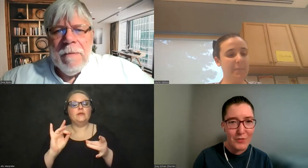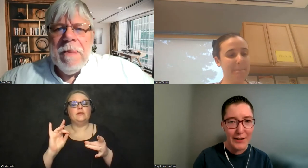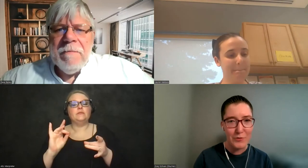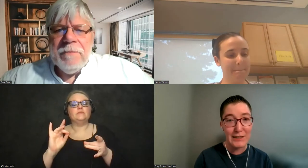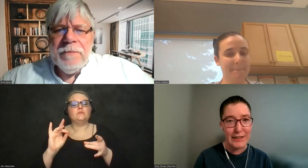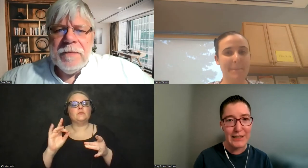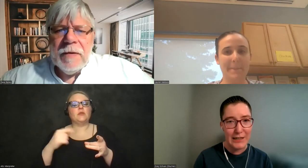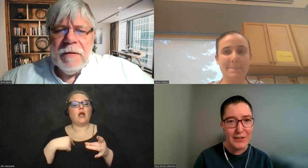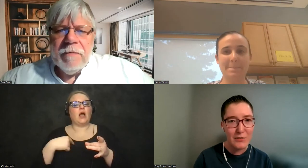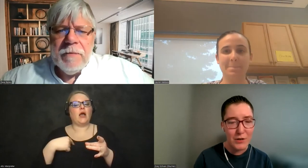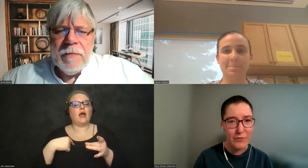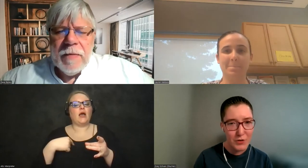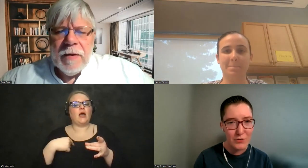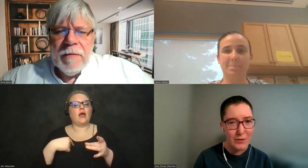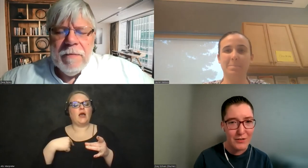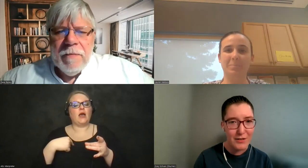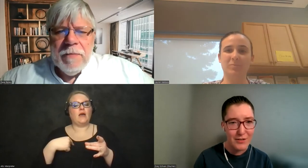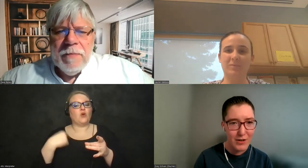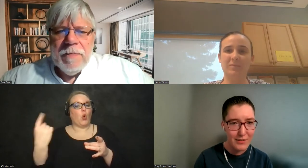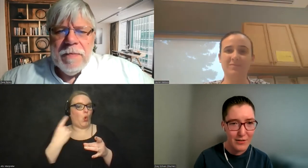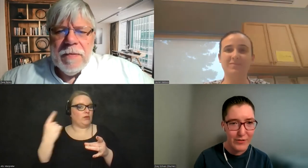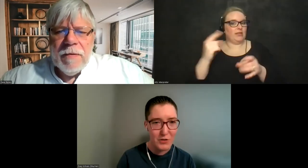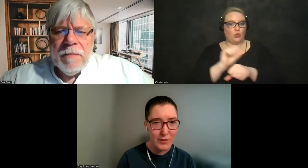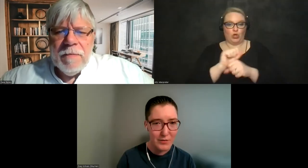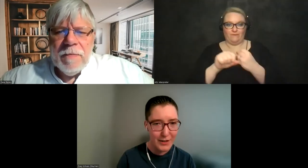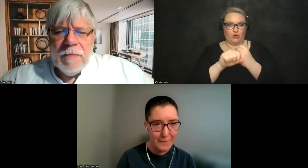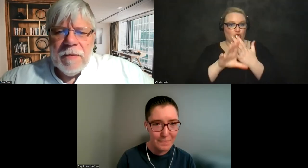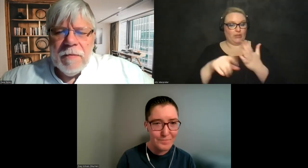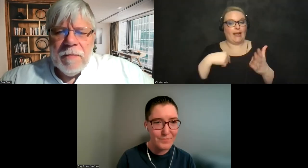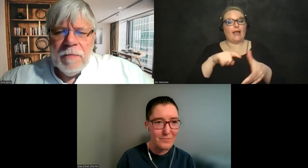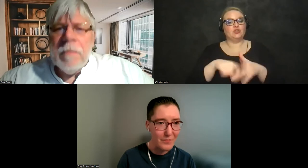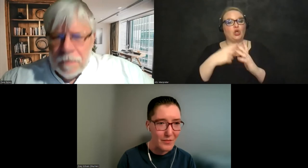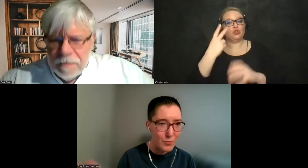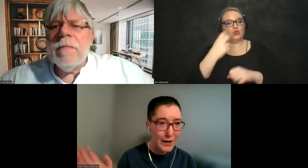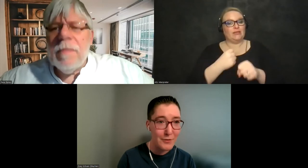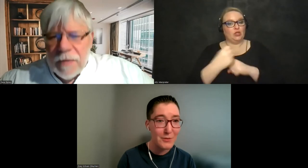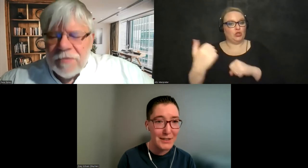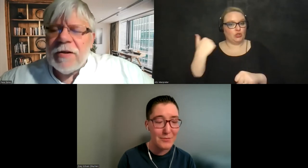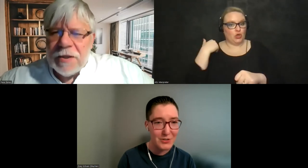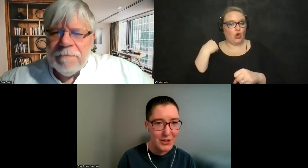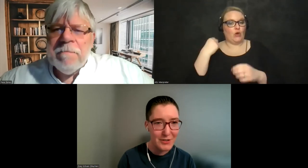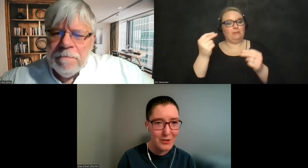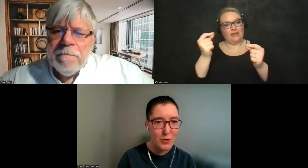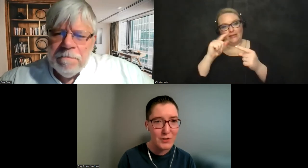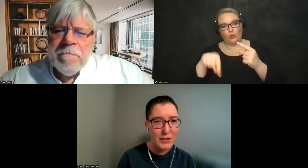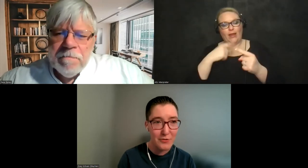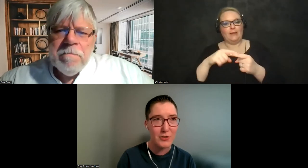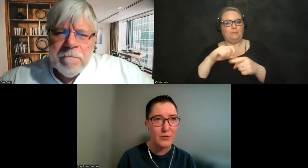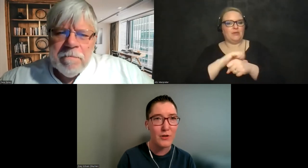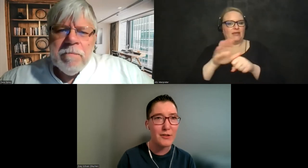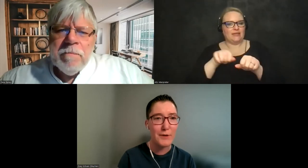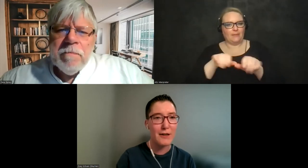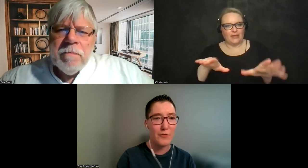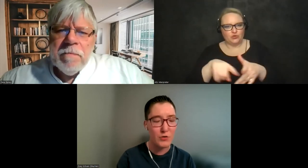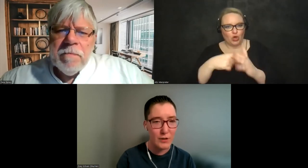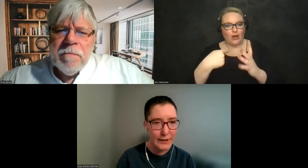i've only ever really done this work virtually because i started in this field two years ago right when the pandemic started so i'm only used